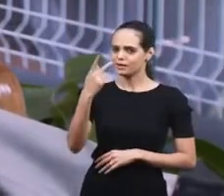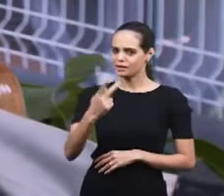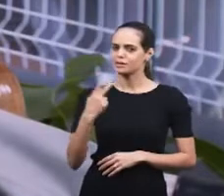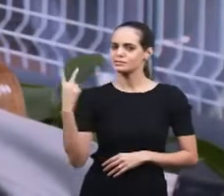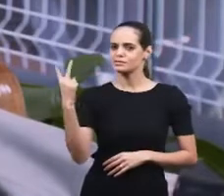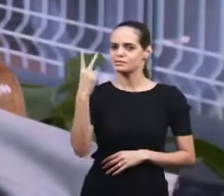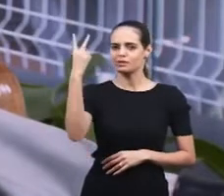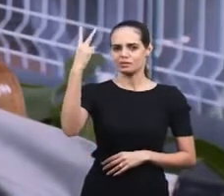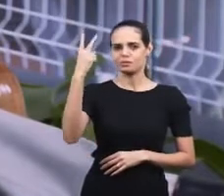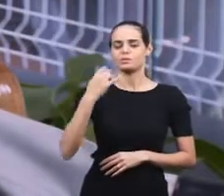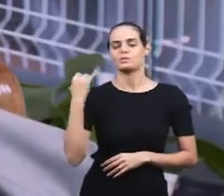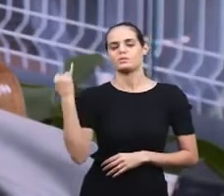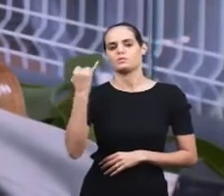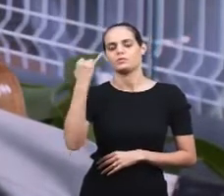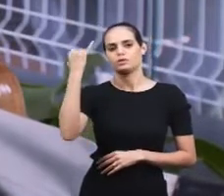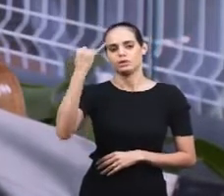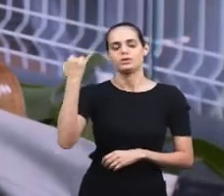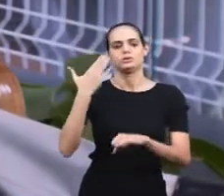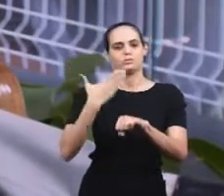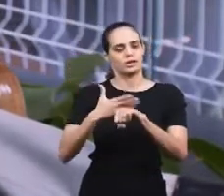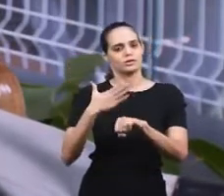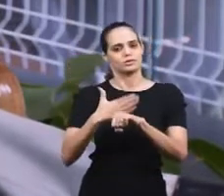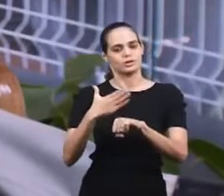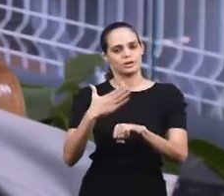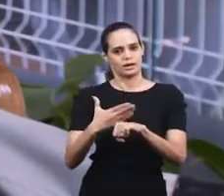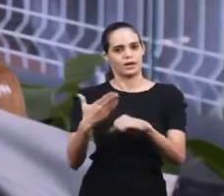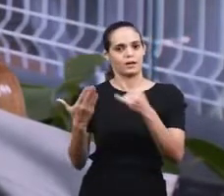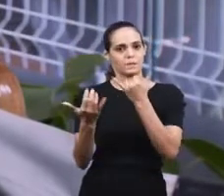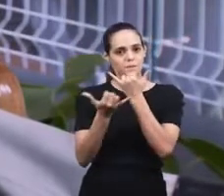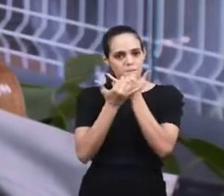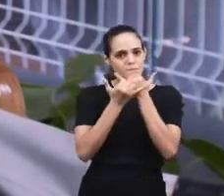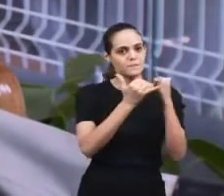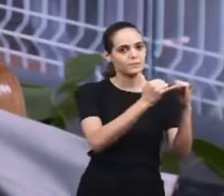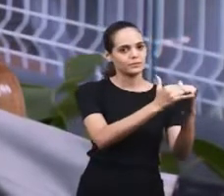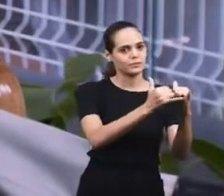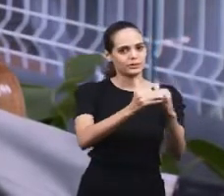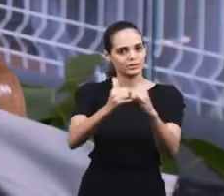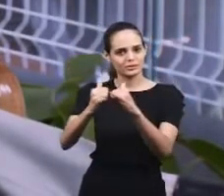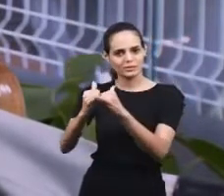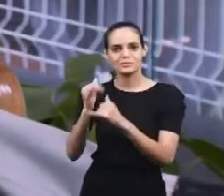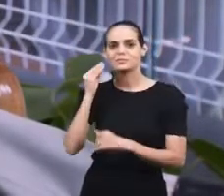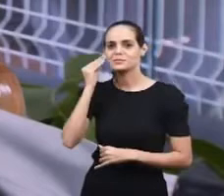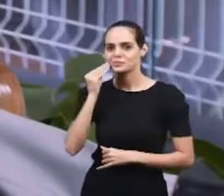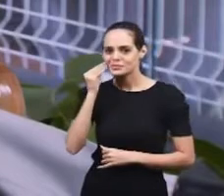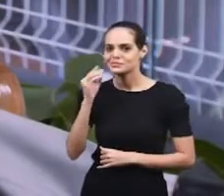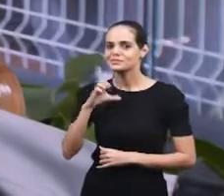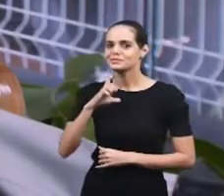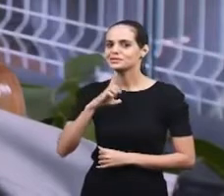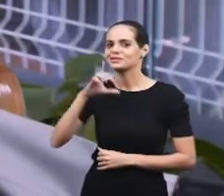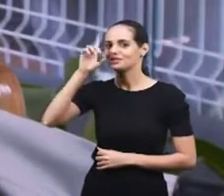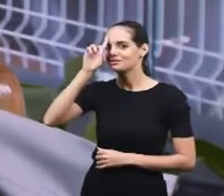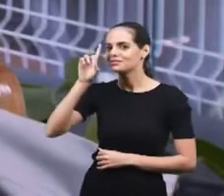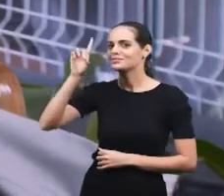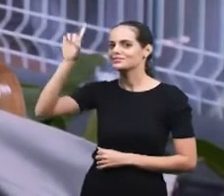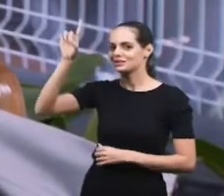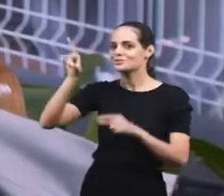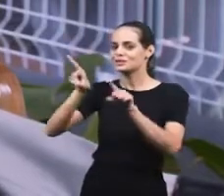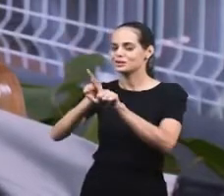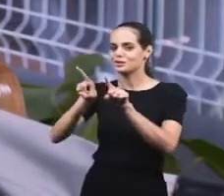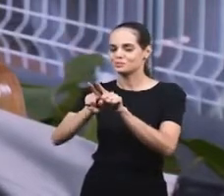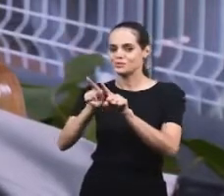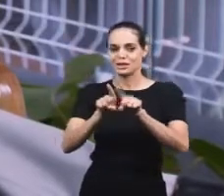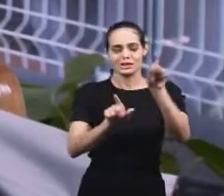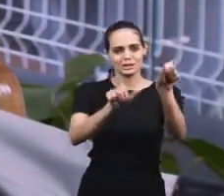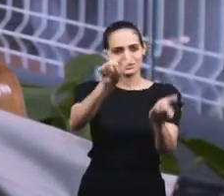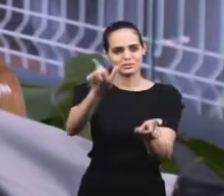great virtue and how the exercise of forgiveness provides us an experience of fellowship with God and